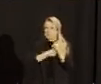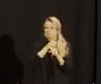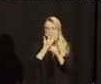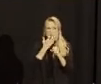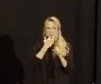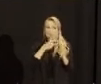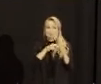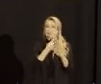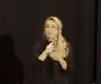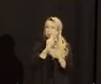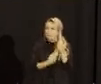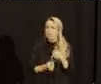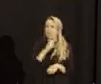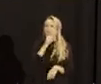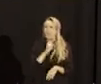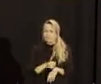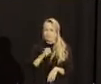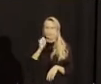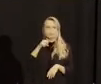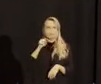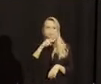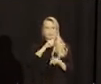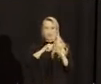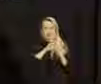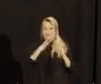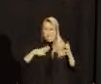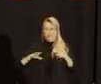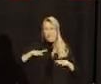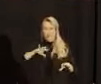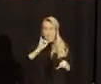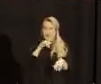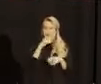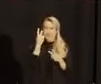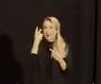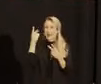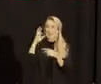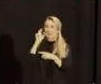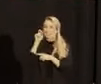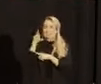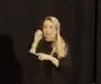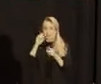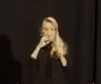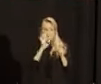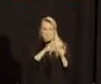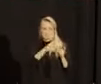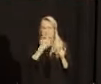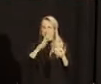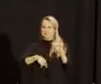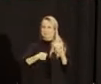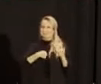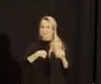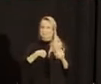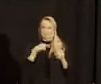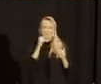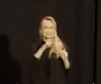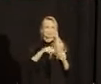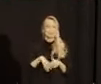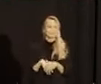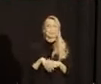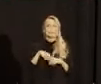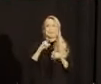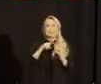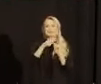Yeah. she's wearing it better than I am. But, so I met her, and she brought us the youth